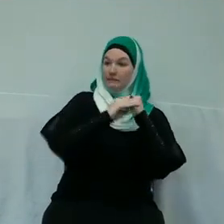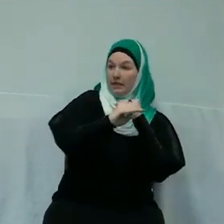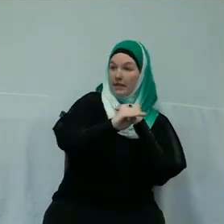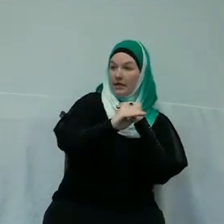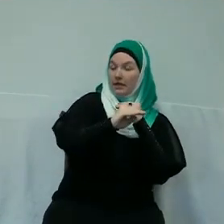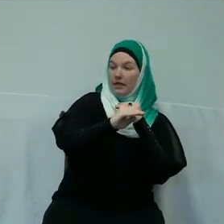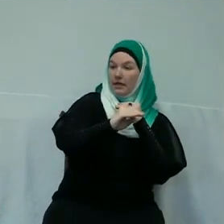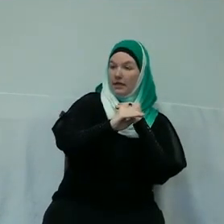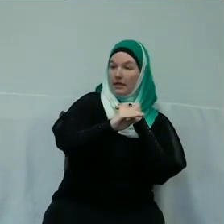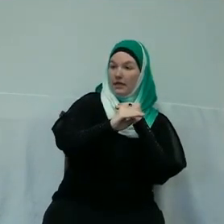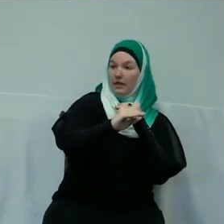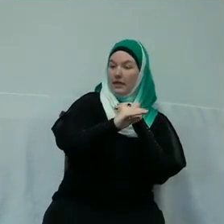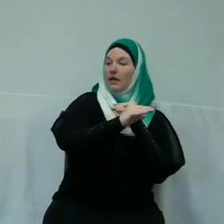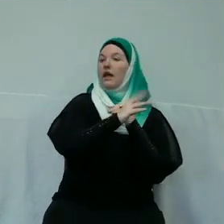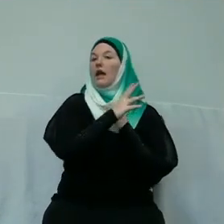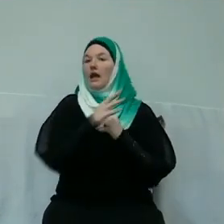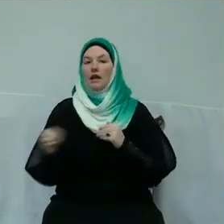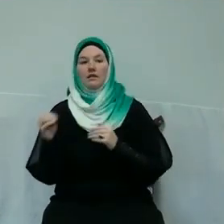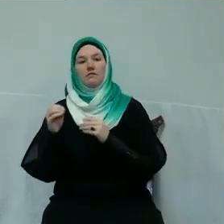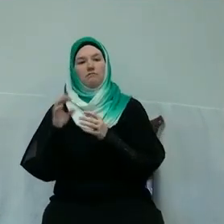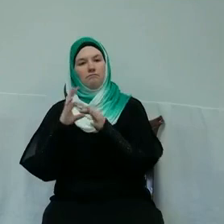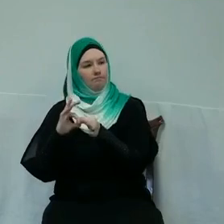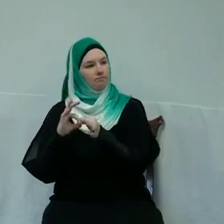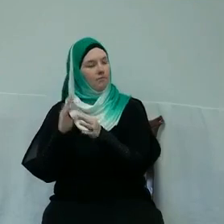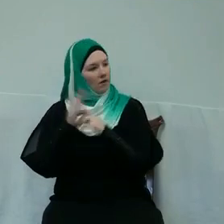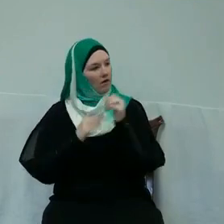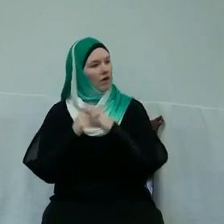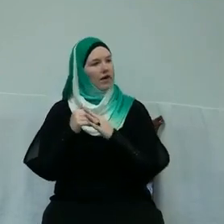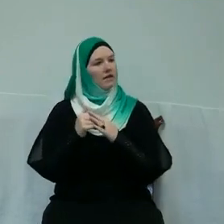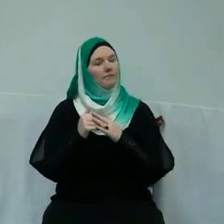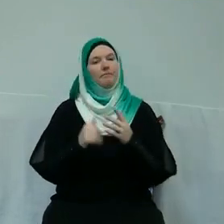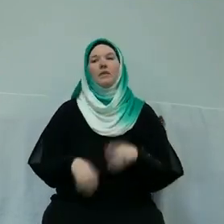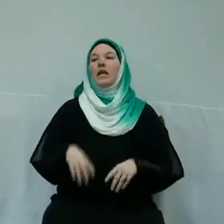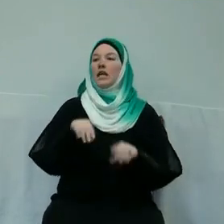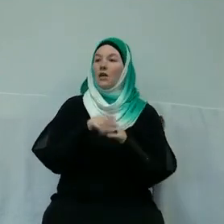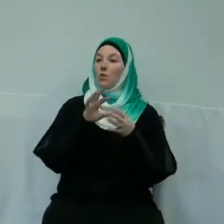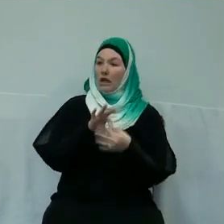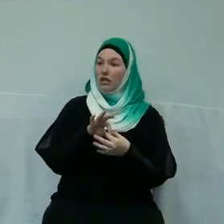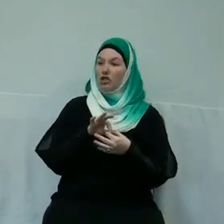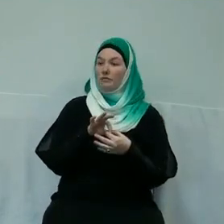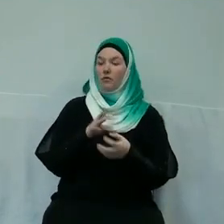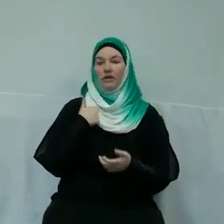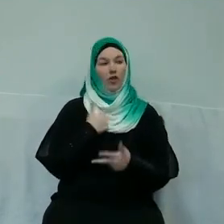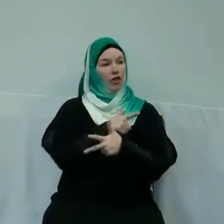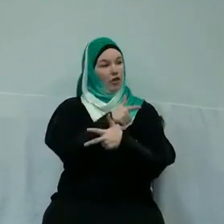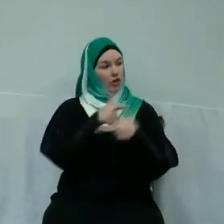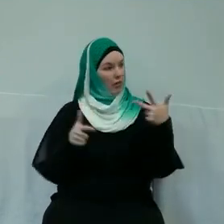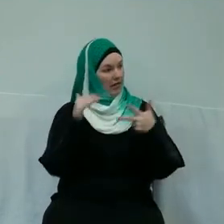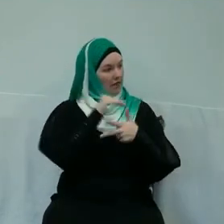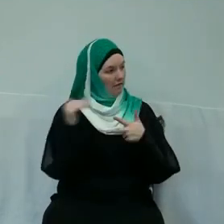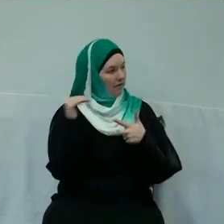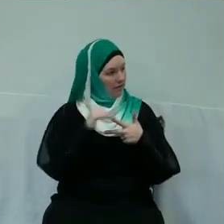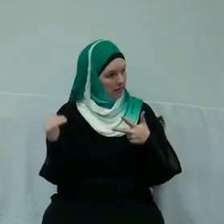and comfort. In any relationship, there are three levels that you have to